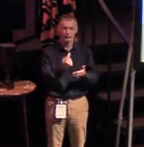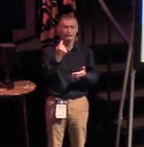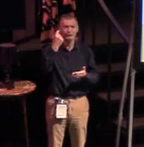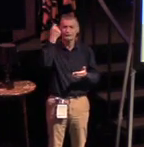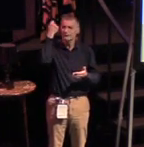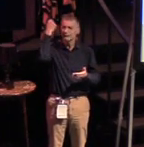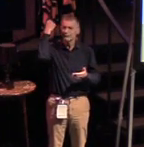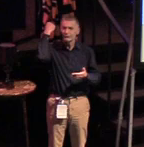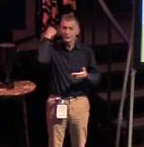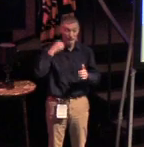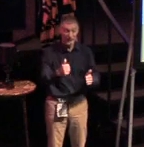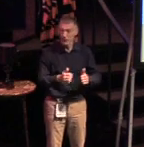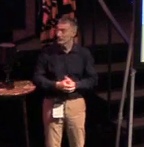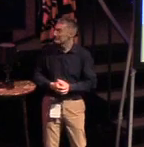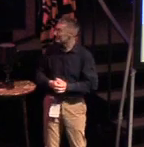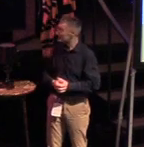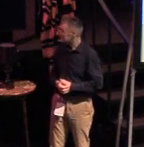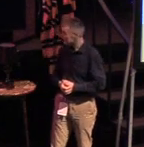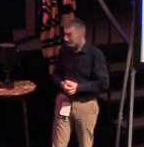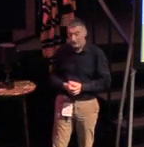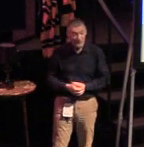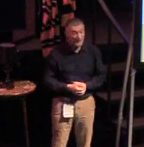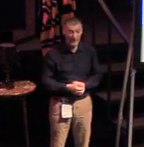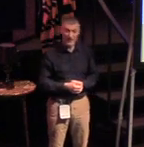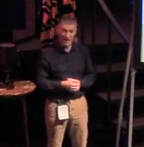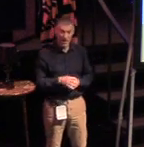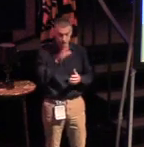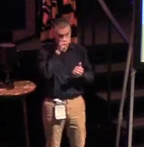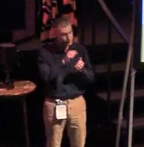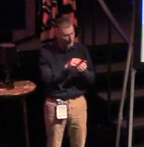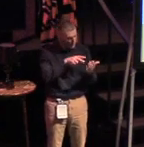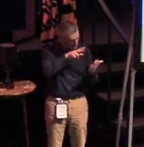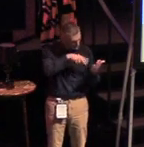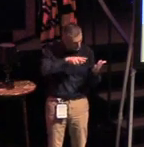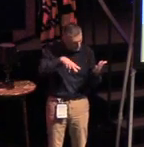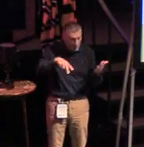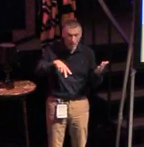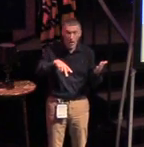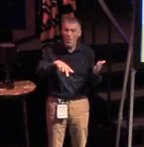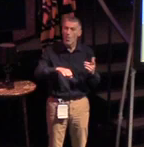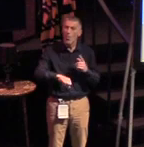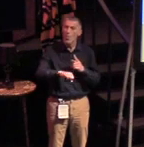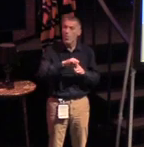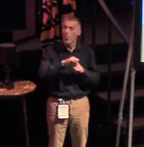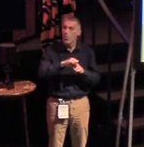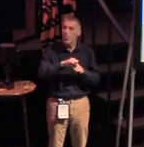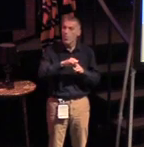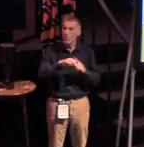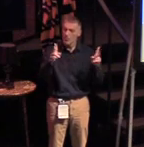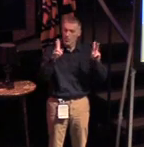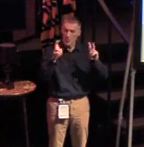was really good it was really good wheat and this was one of the quotes that really stuck with me